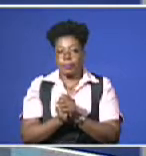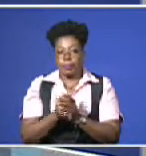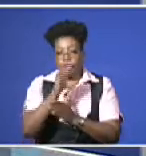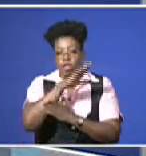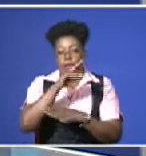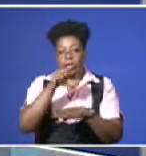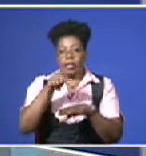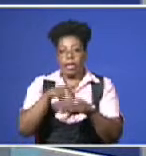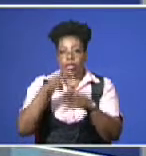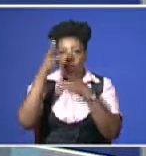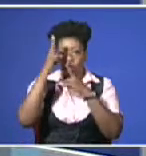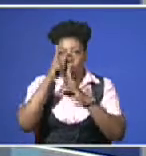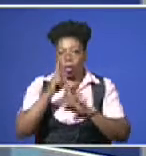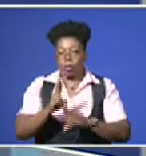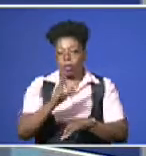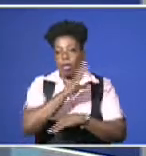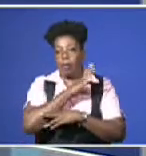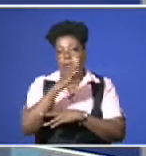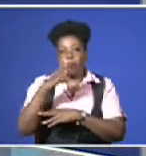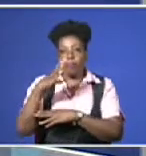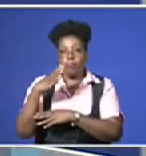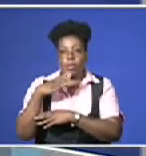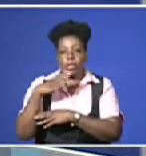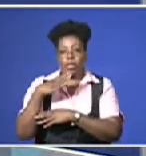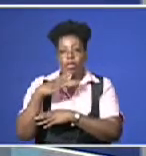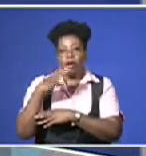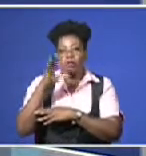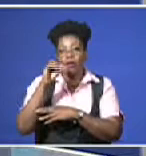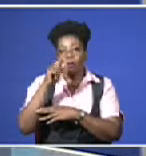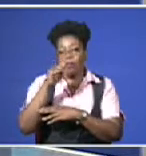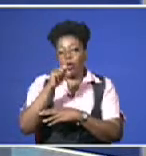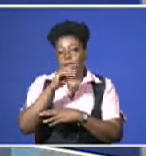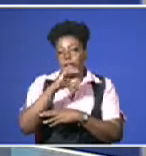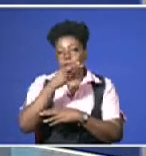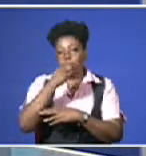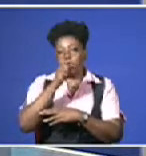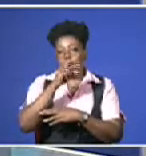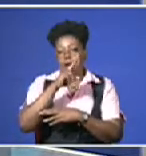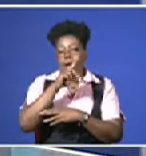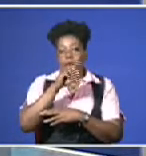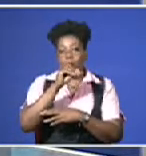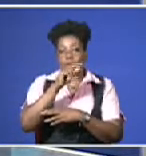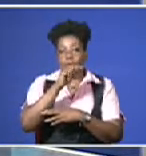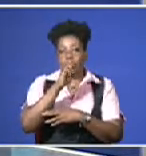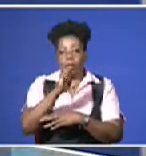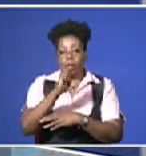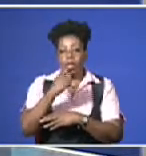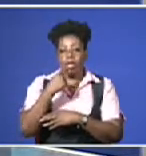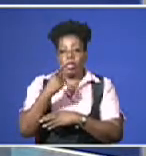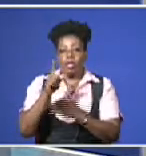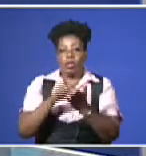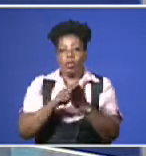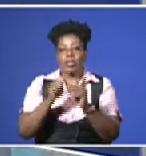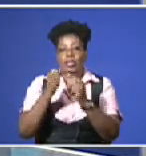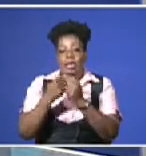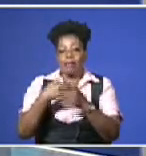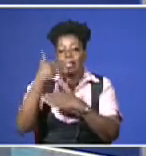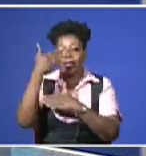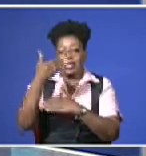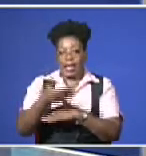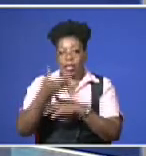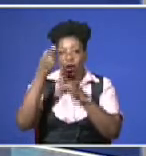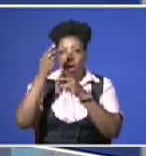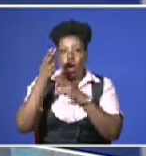Chairman of the National Honors Committee, Member of Parliament for Fort Charlotte, Mark Humes, has updated our news team on the next class of National